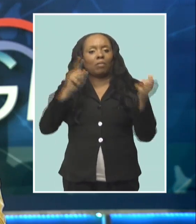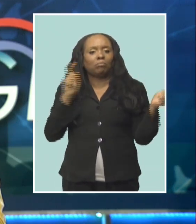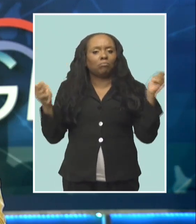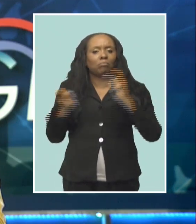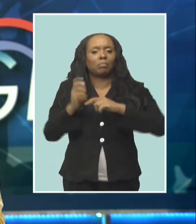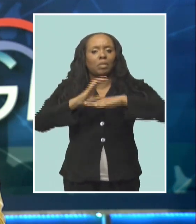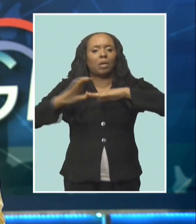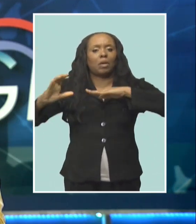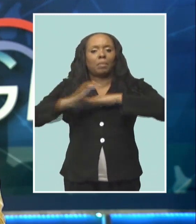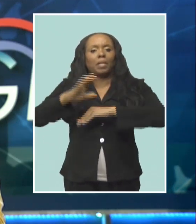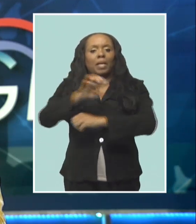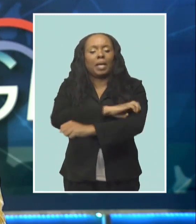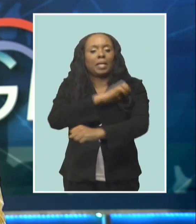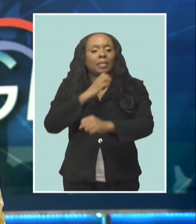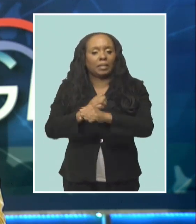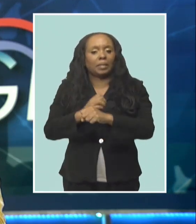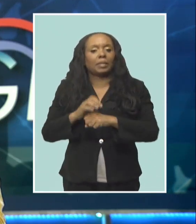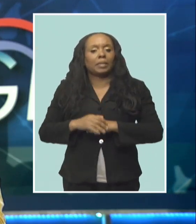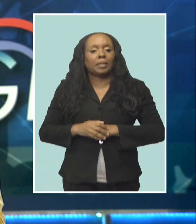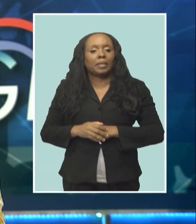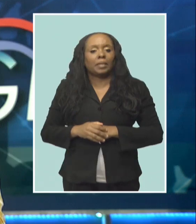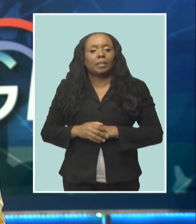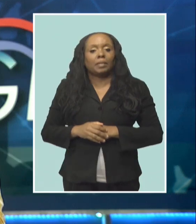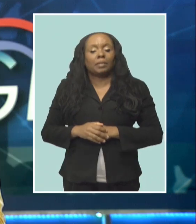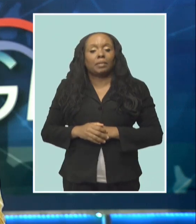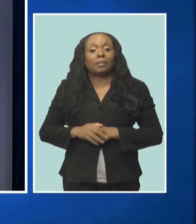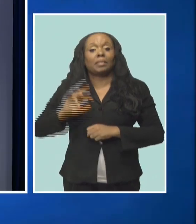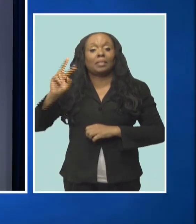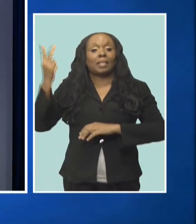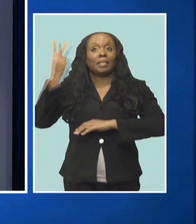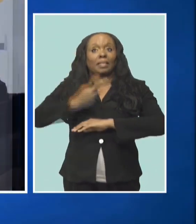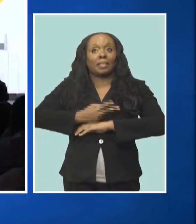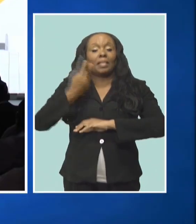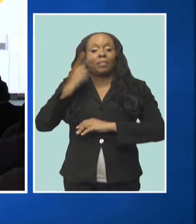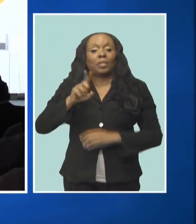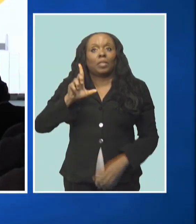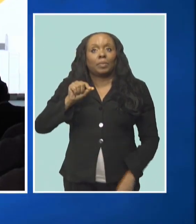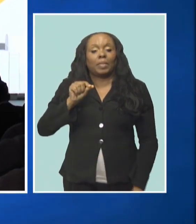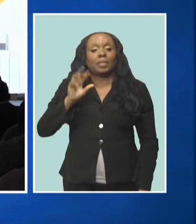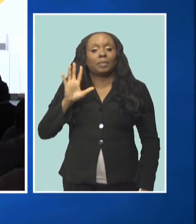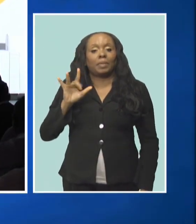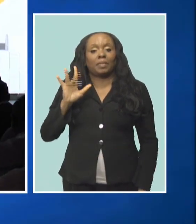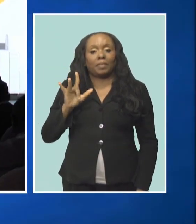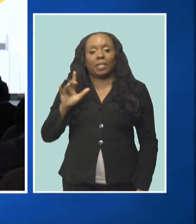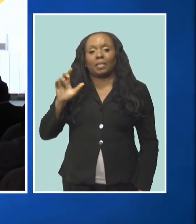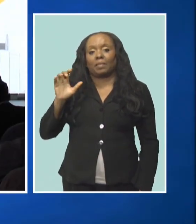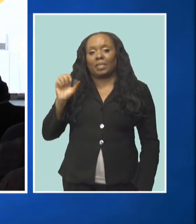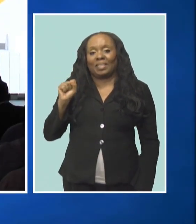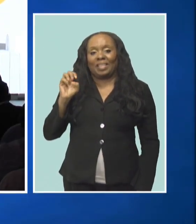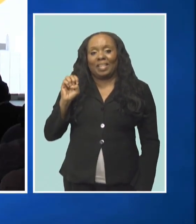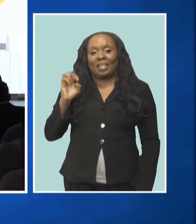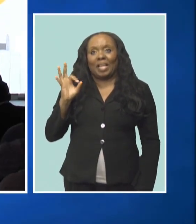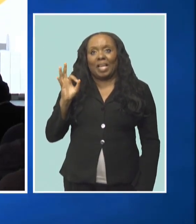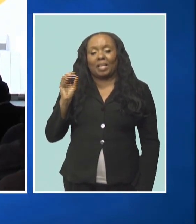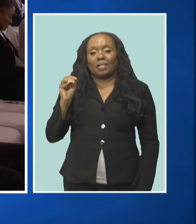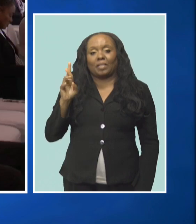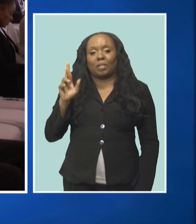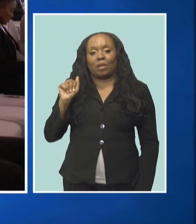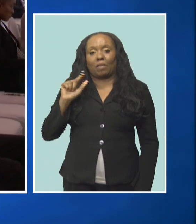Caribbean's energy landscape. This was revealed on day 2 of the 2025 Sea4All Global